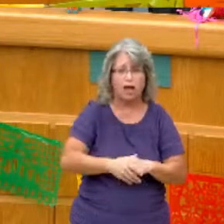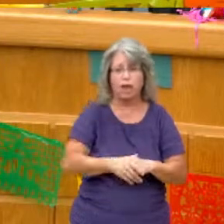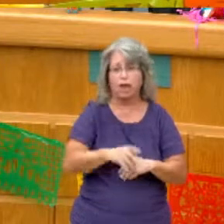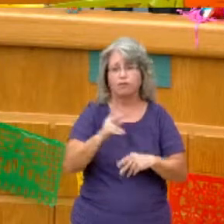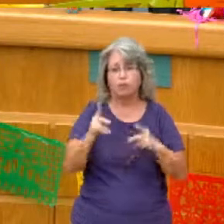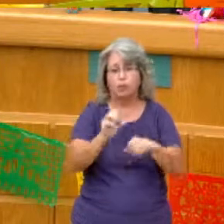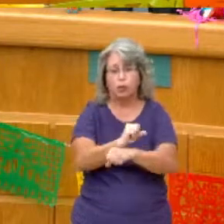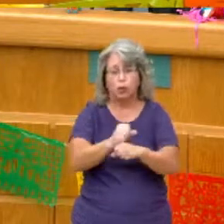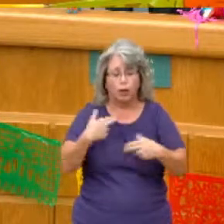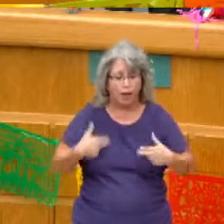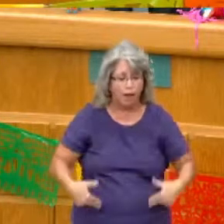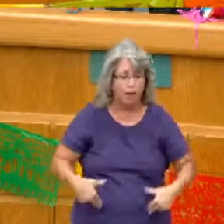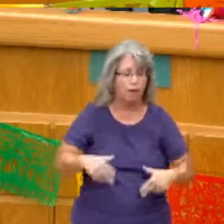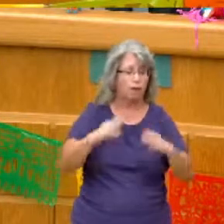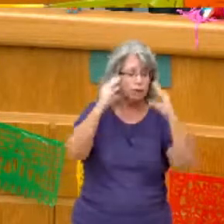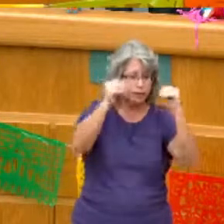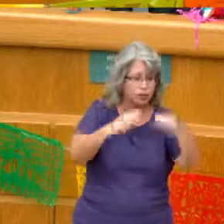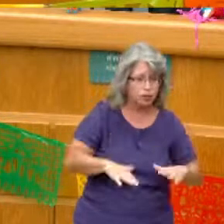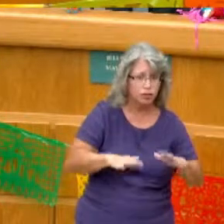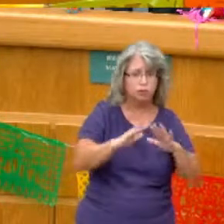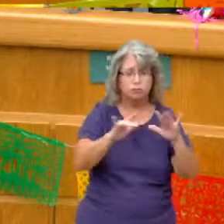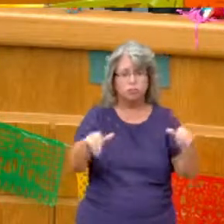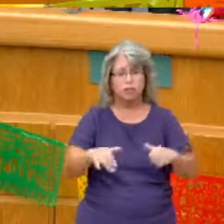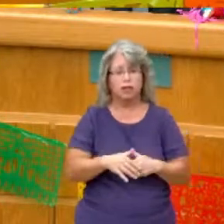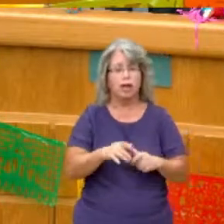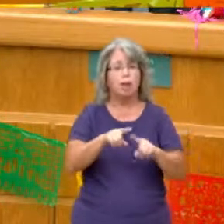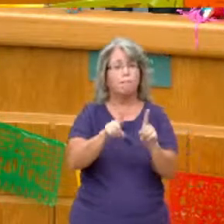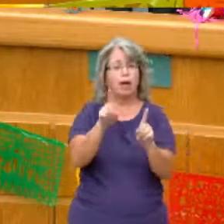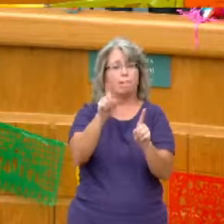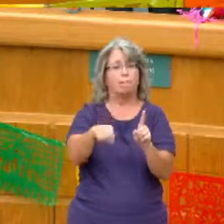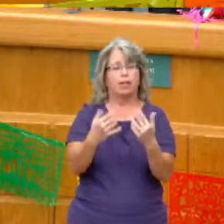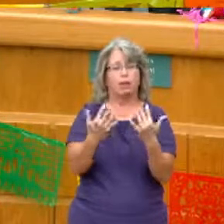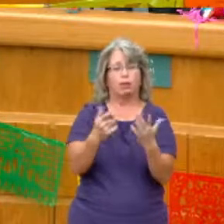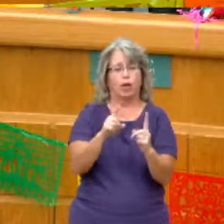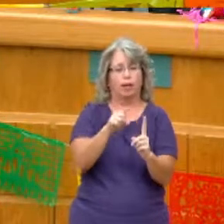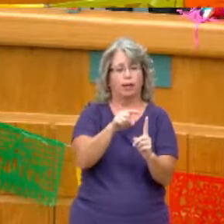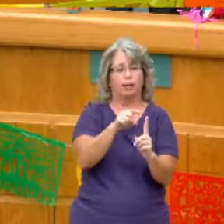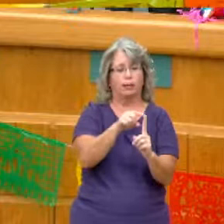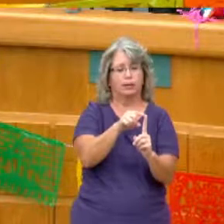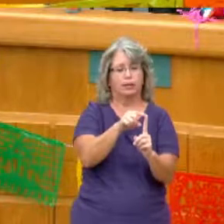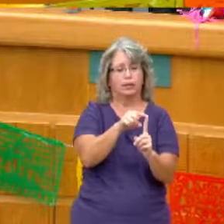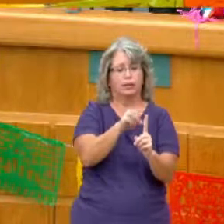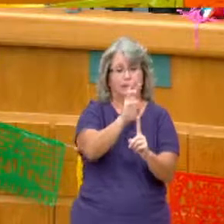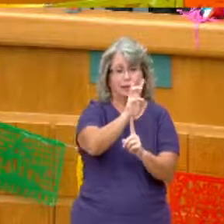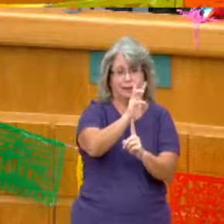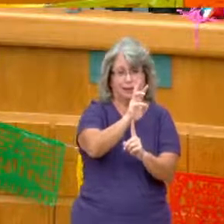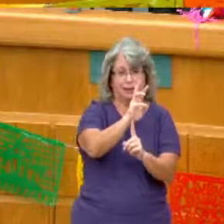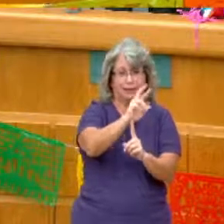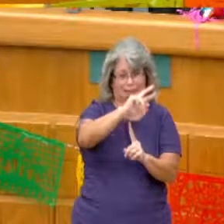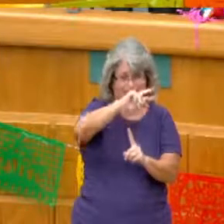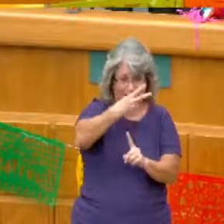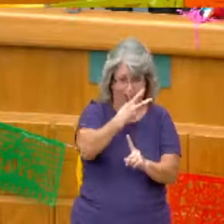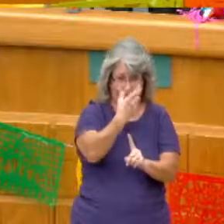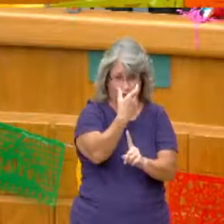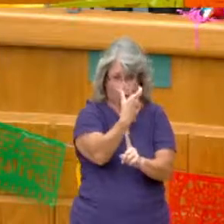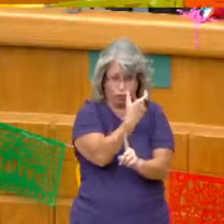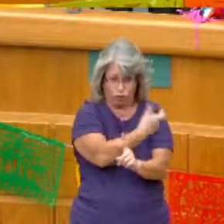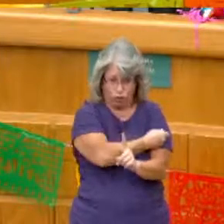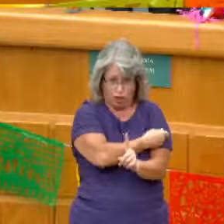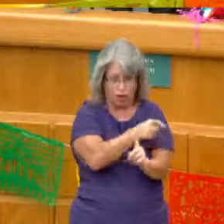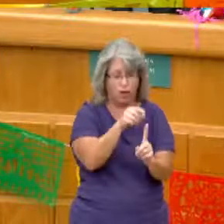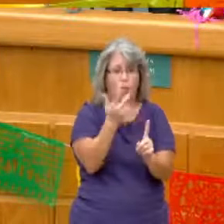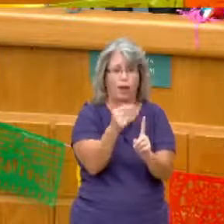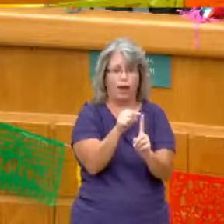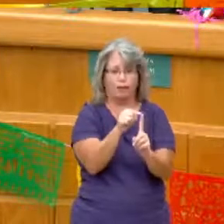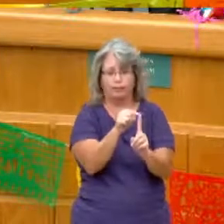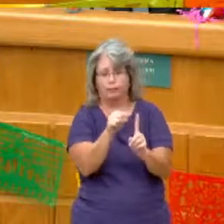should be given at least 6 months after the second dose for these individuals. The booster discussions will now